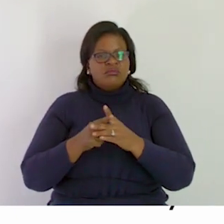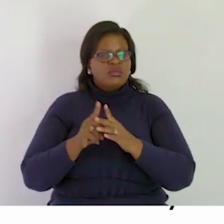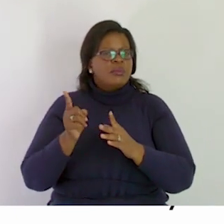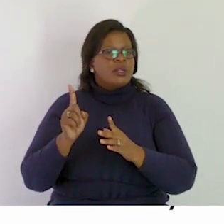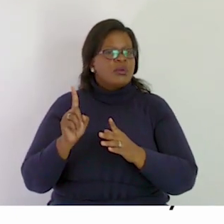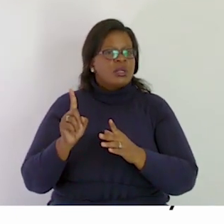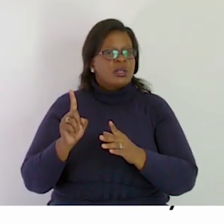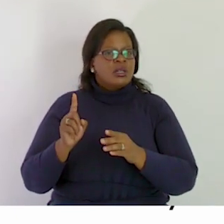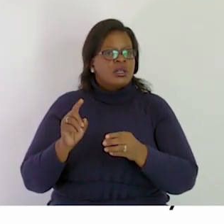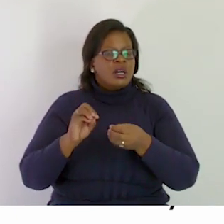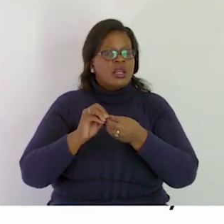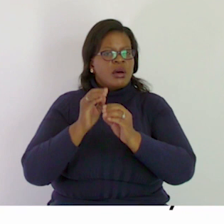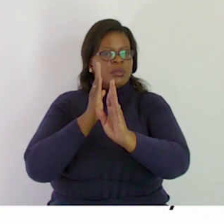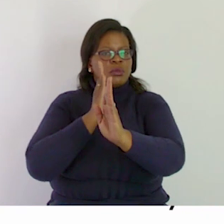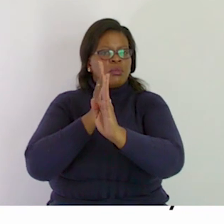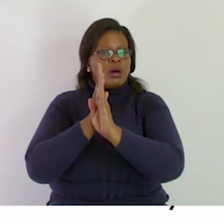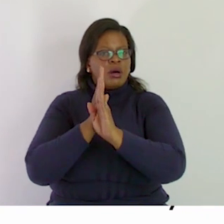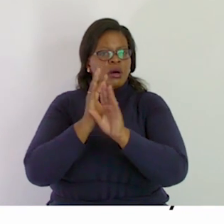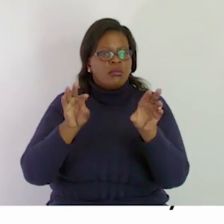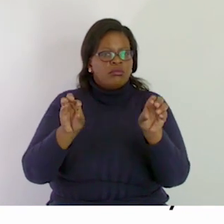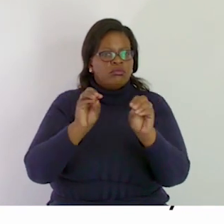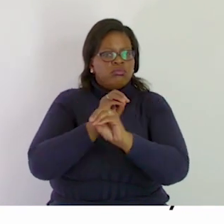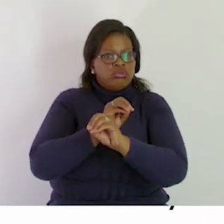Was the numbers moved around?